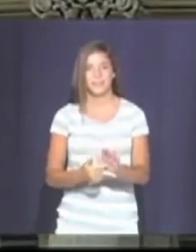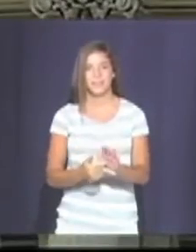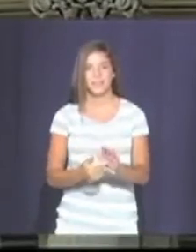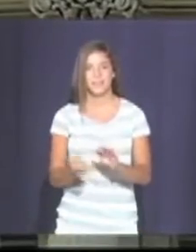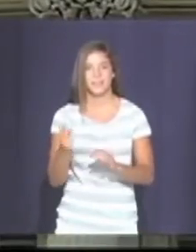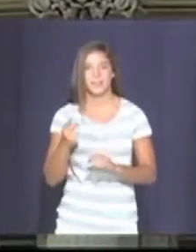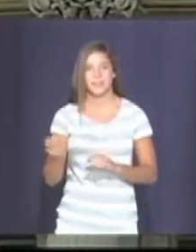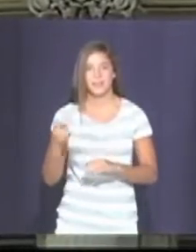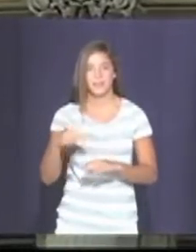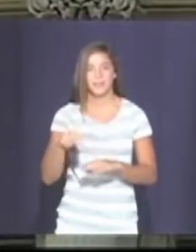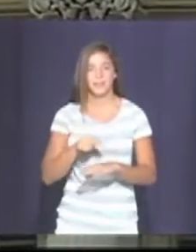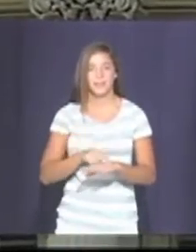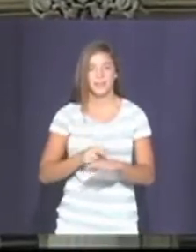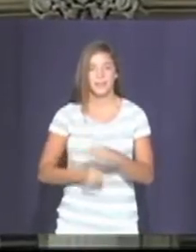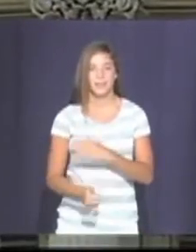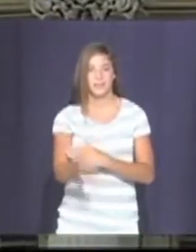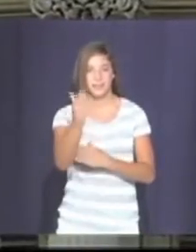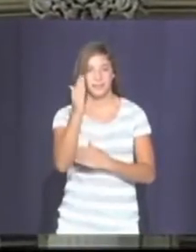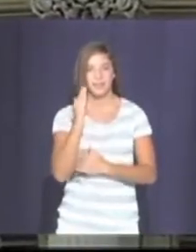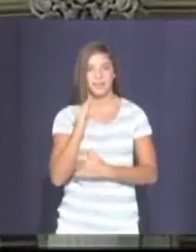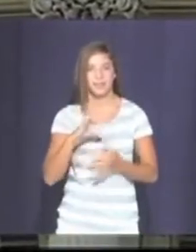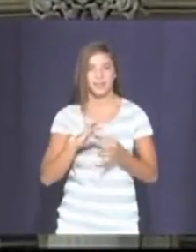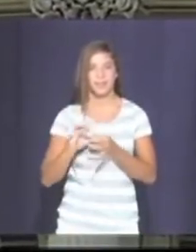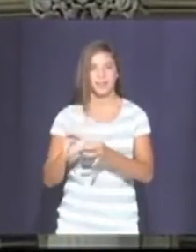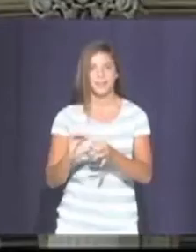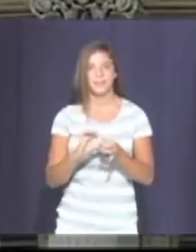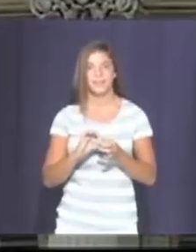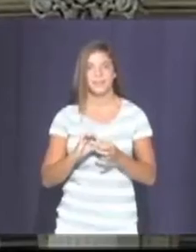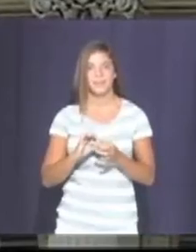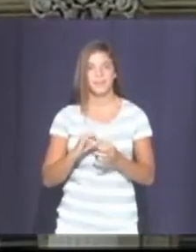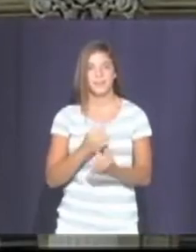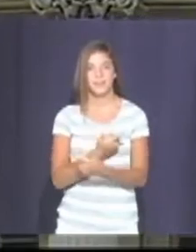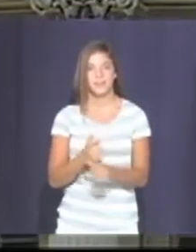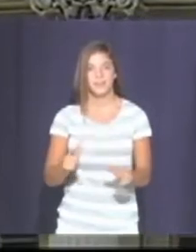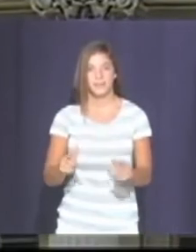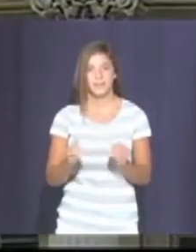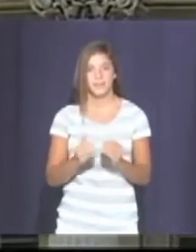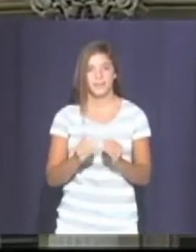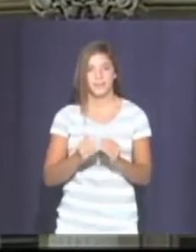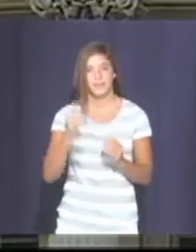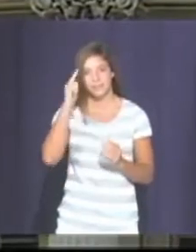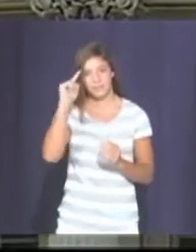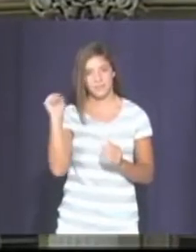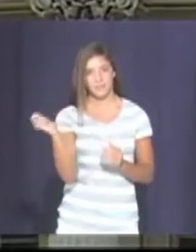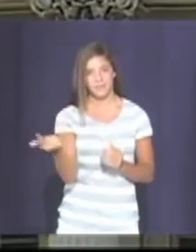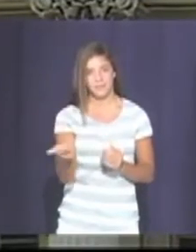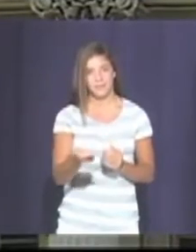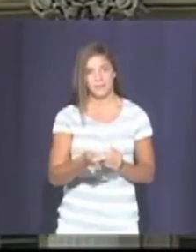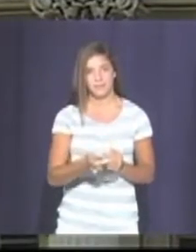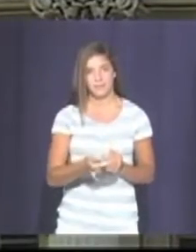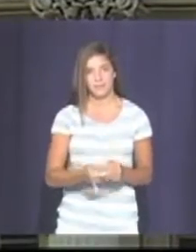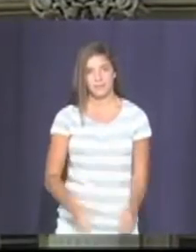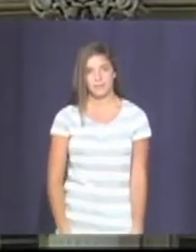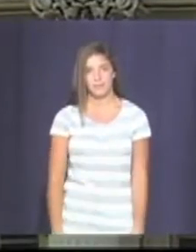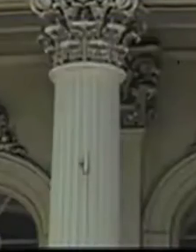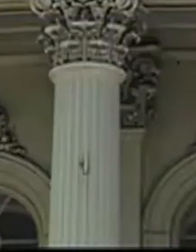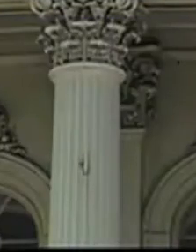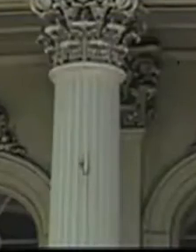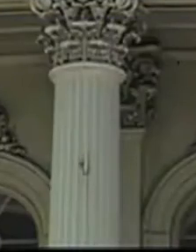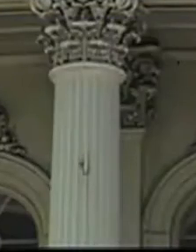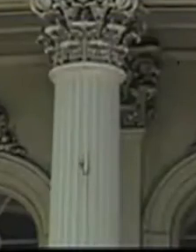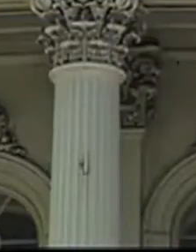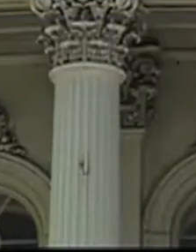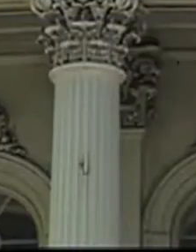nation, under God, indivisible, with liberty and justice for all. Please remain standing